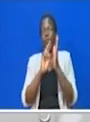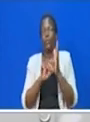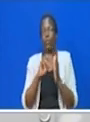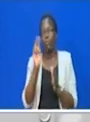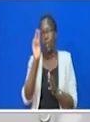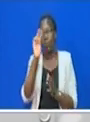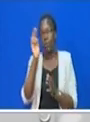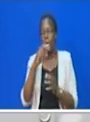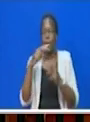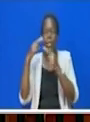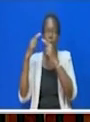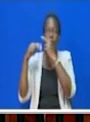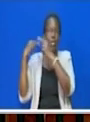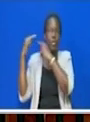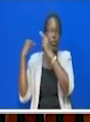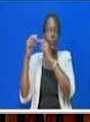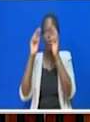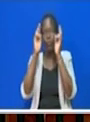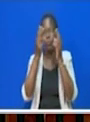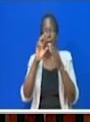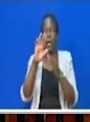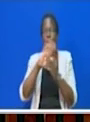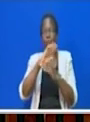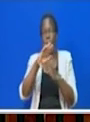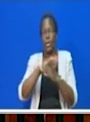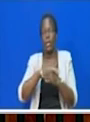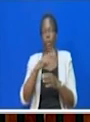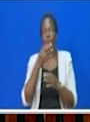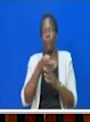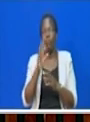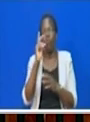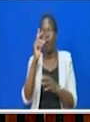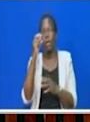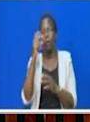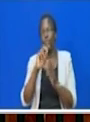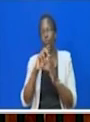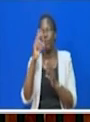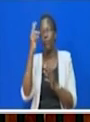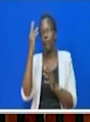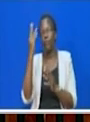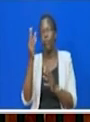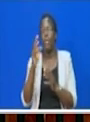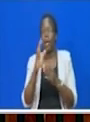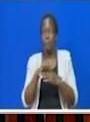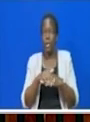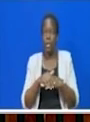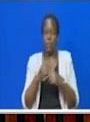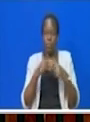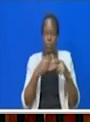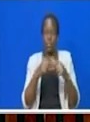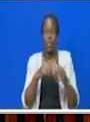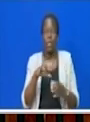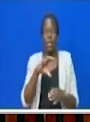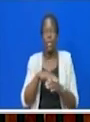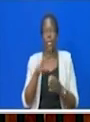touching on history topics covering Form 1 up to Form 4. I believe in the process you will gain a lot